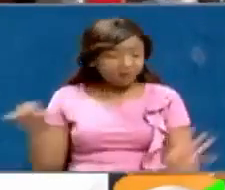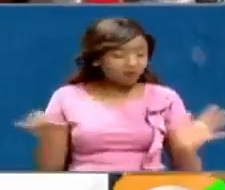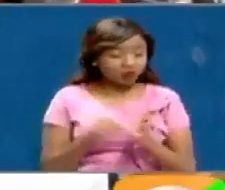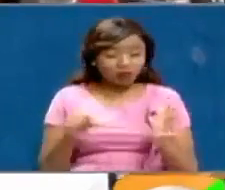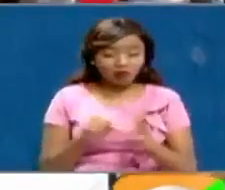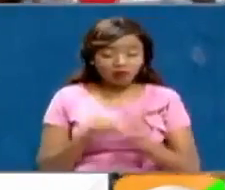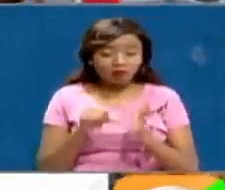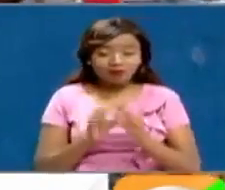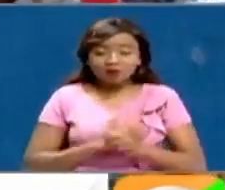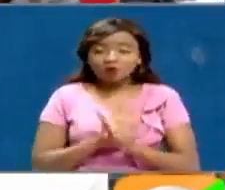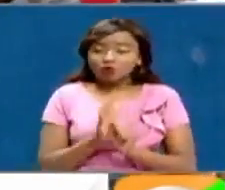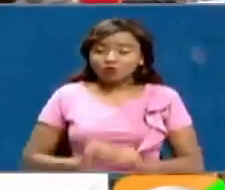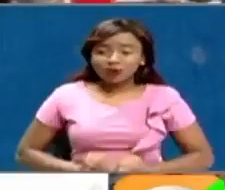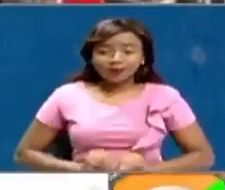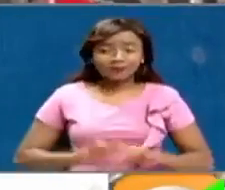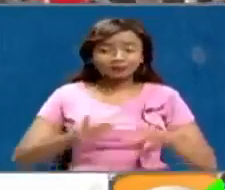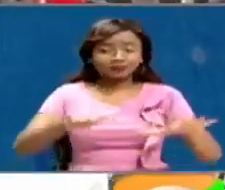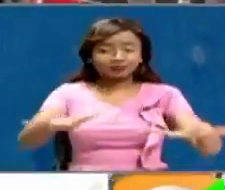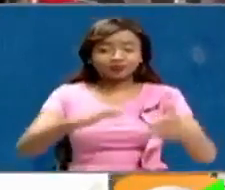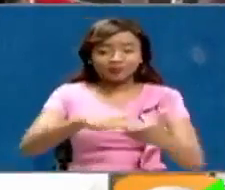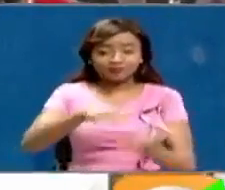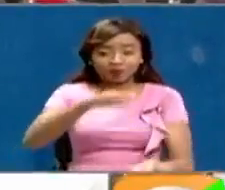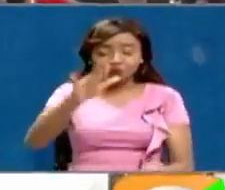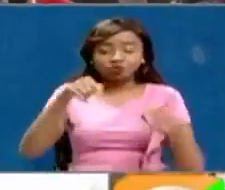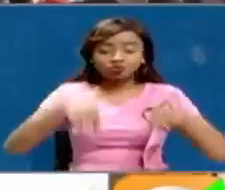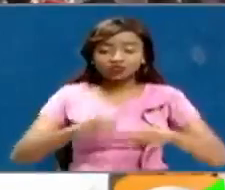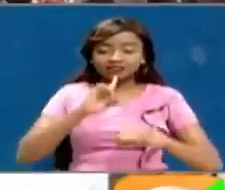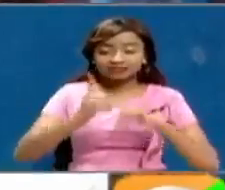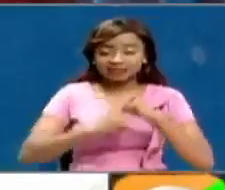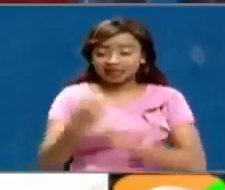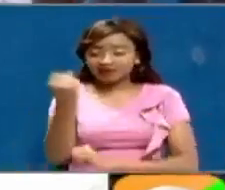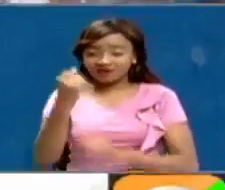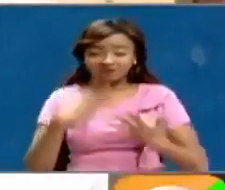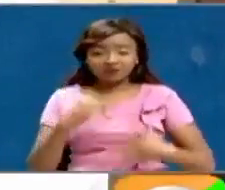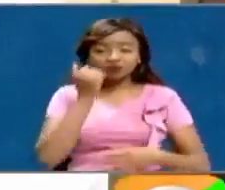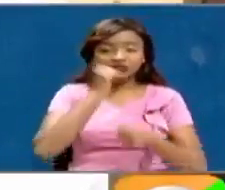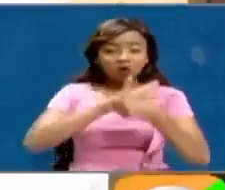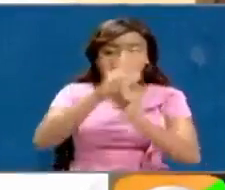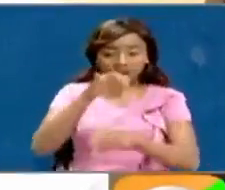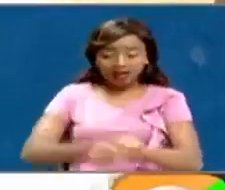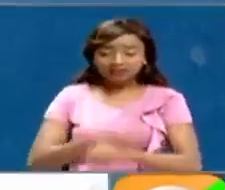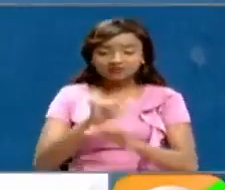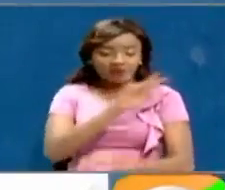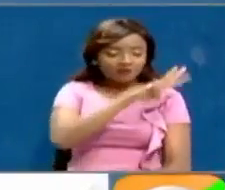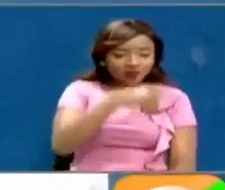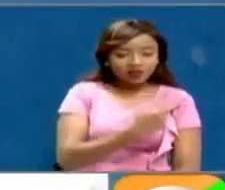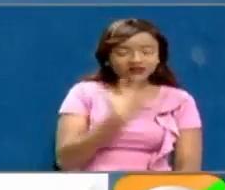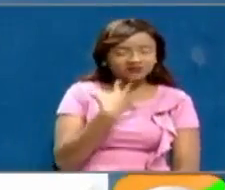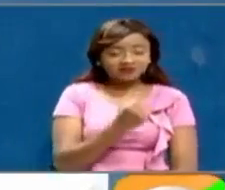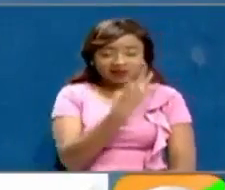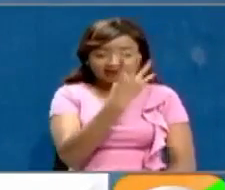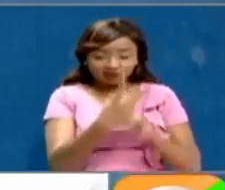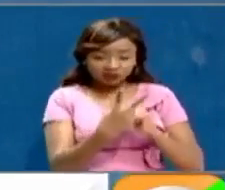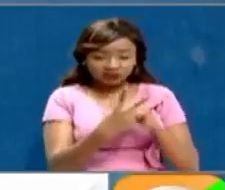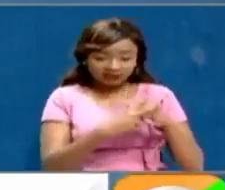subsequently fatalities are on the rise. Today, 605 new cases were reported from